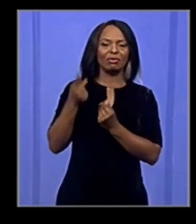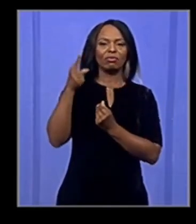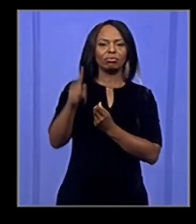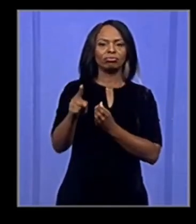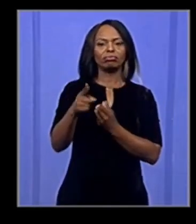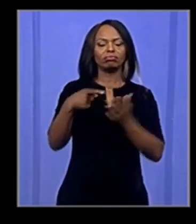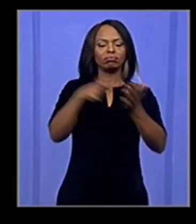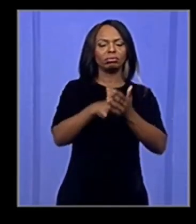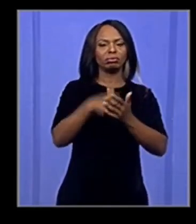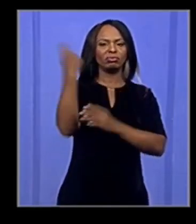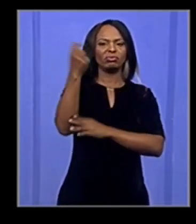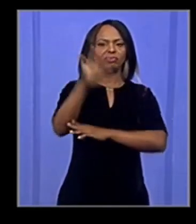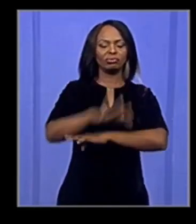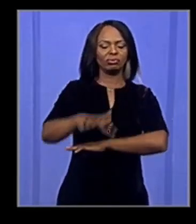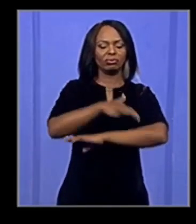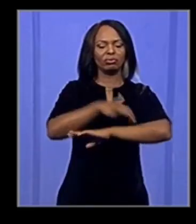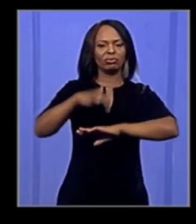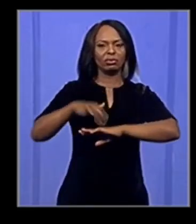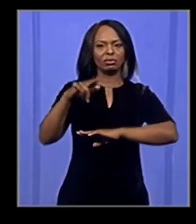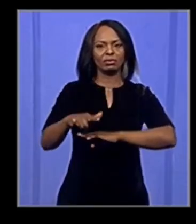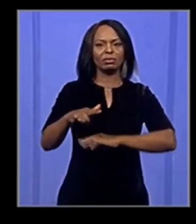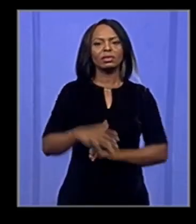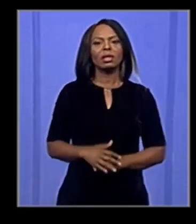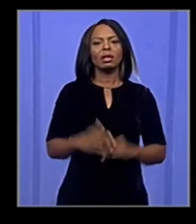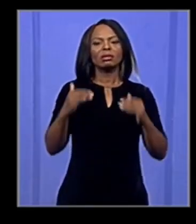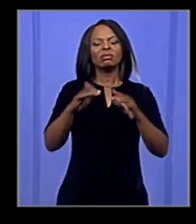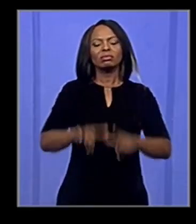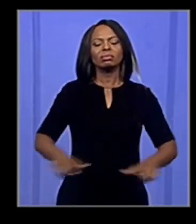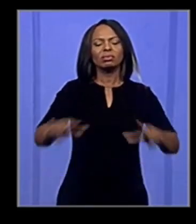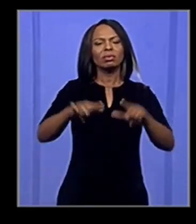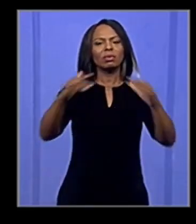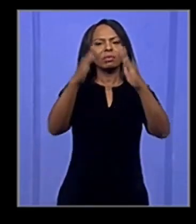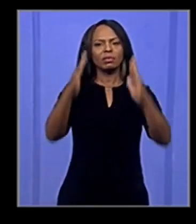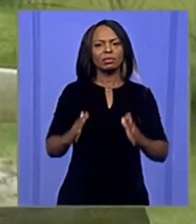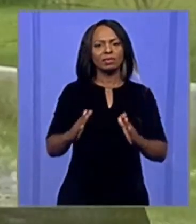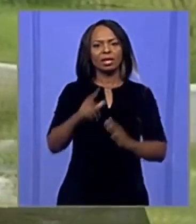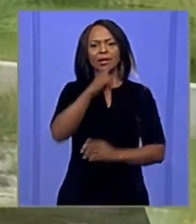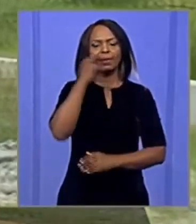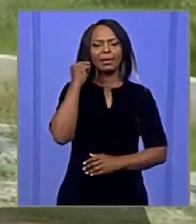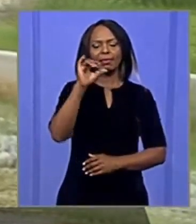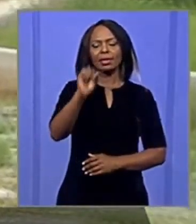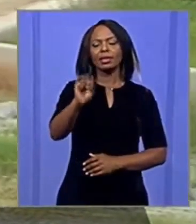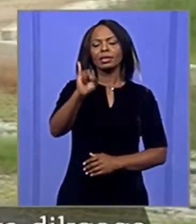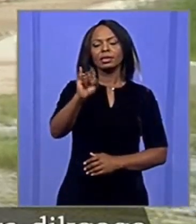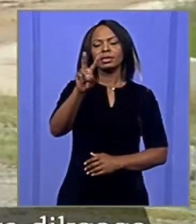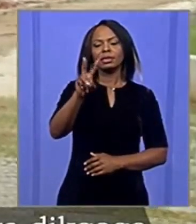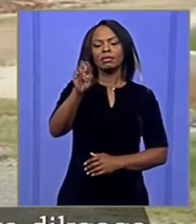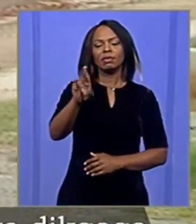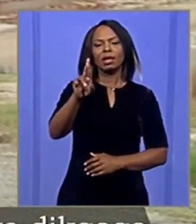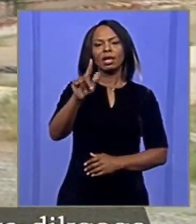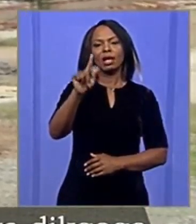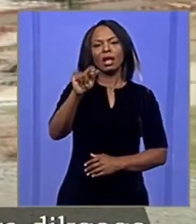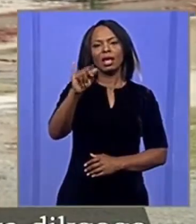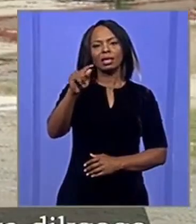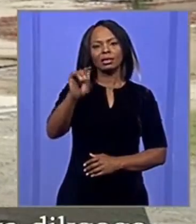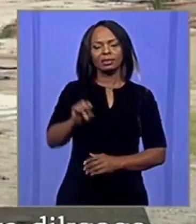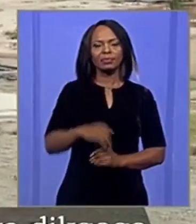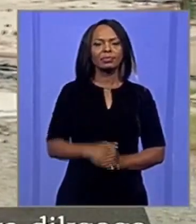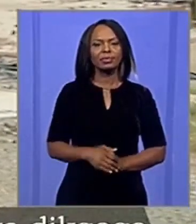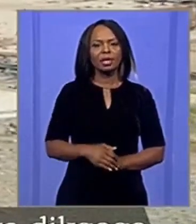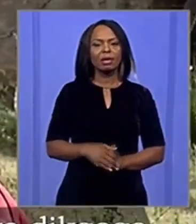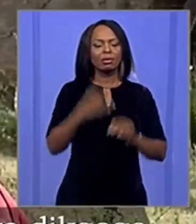property in the Northwest by a company that is called Silverlight. baagi ba Marikana ba re ba swabisiwa ke gore polasi